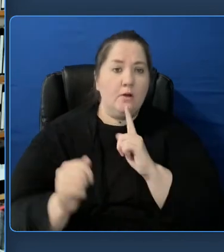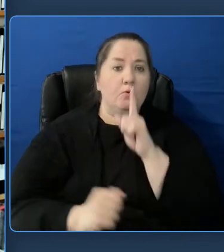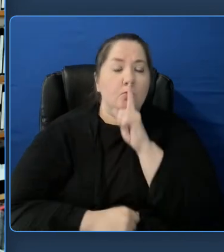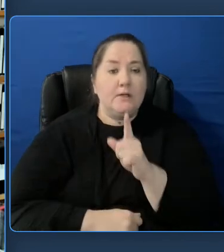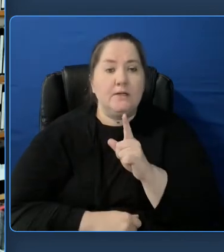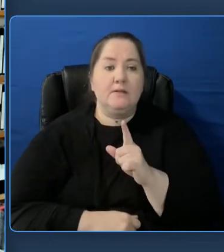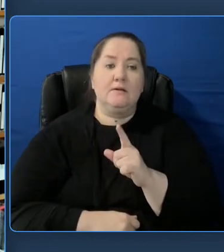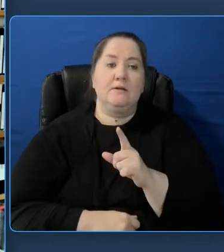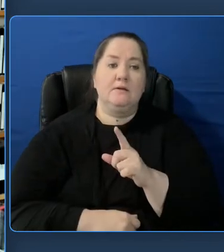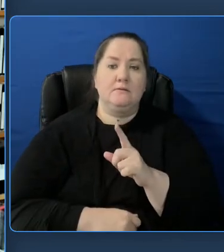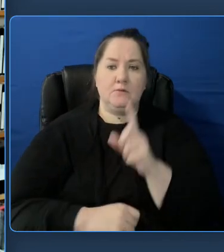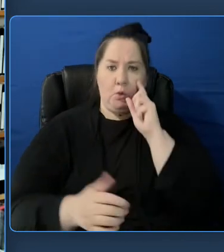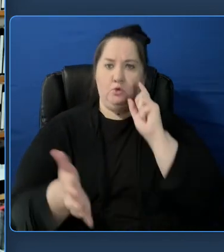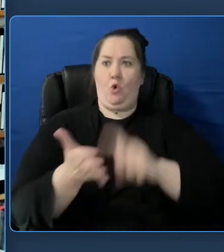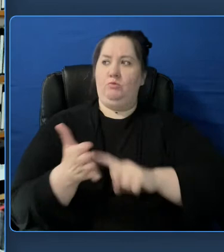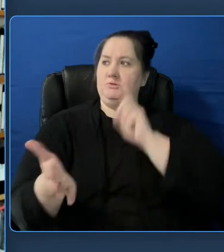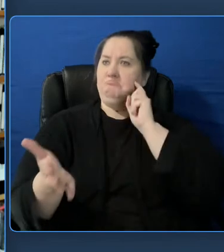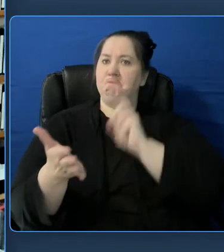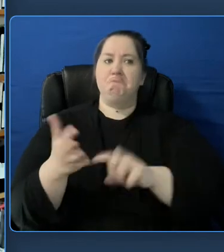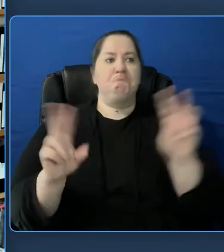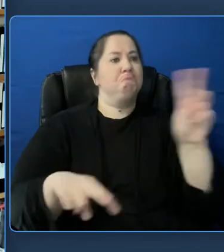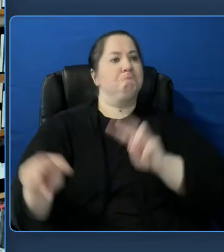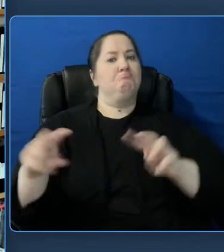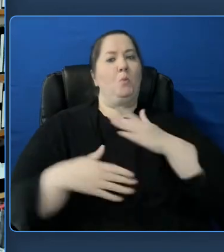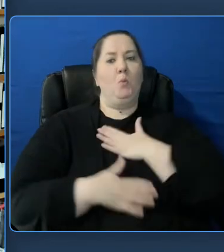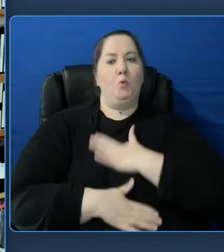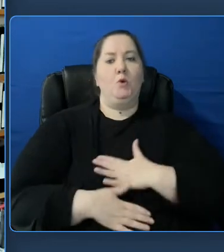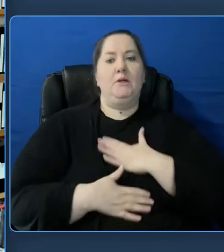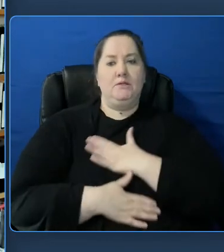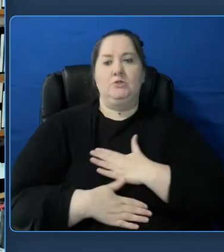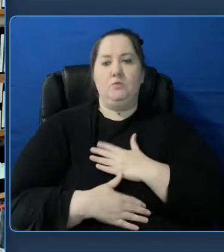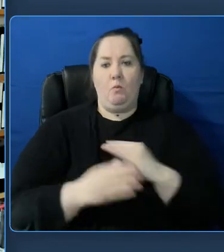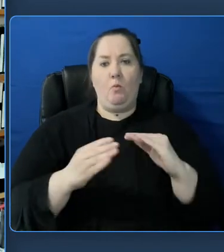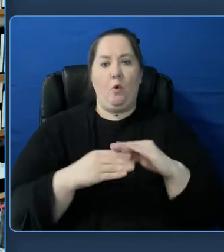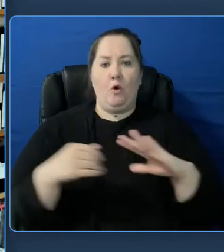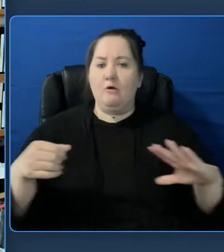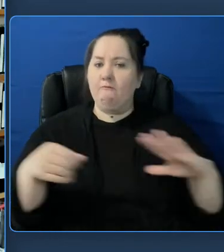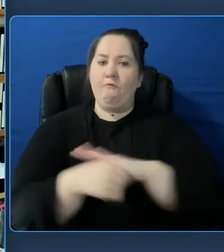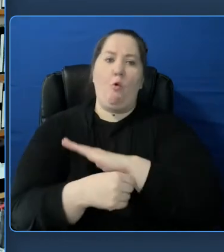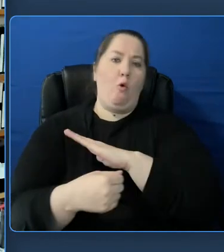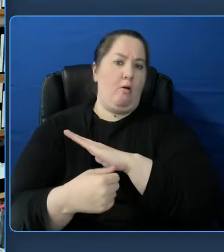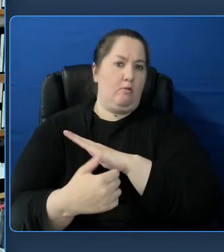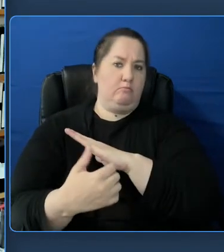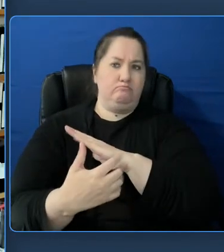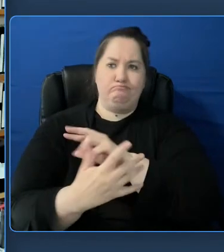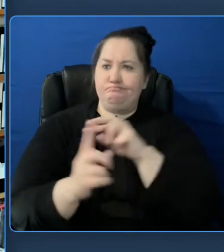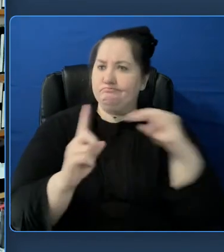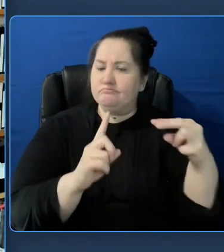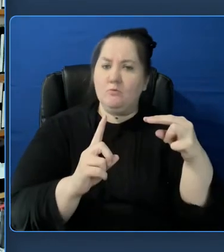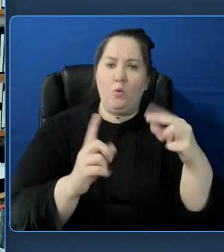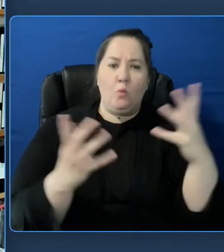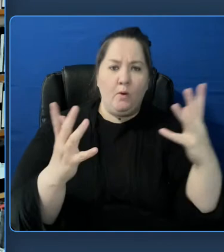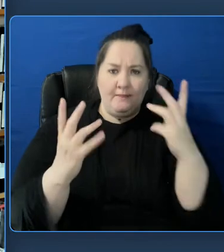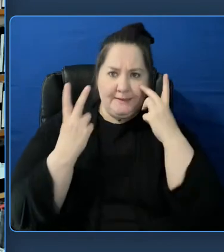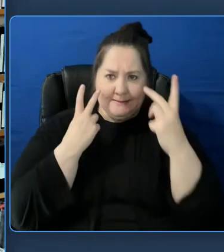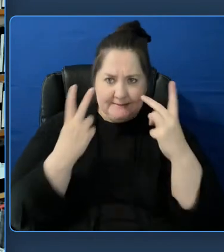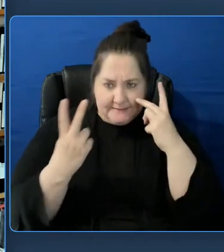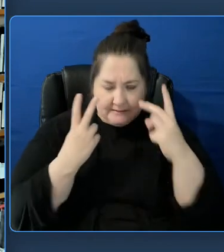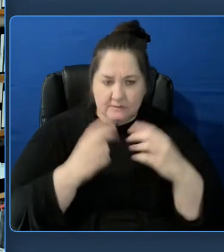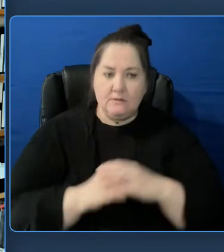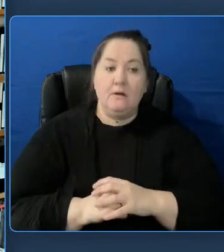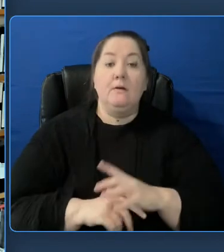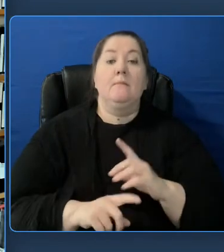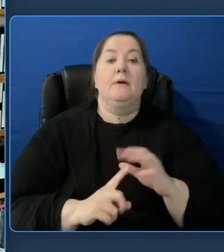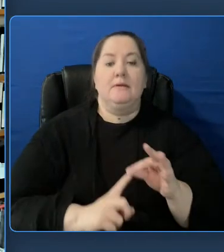truly notice and appreciate a more full perspective on a visual image, but